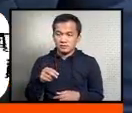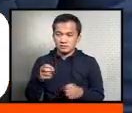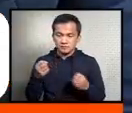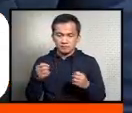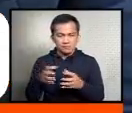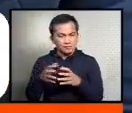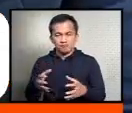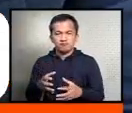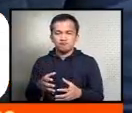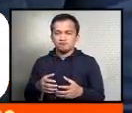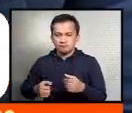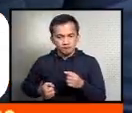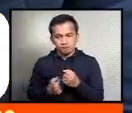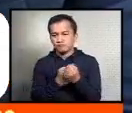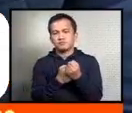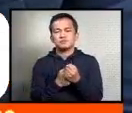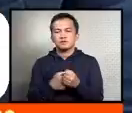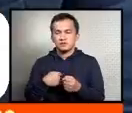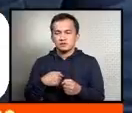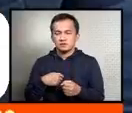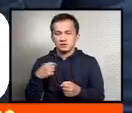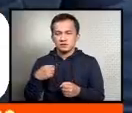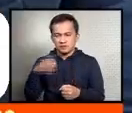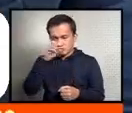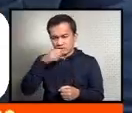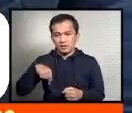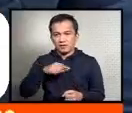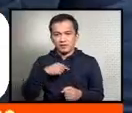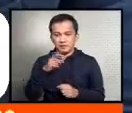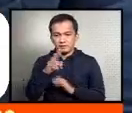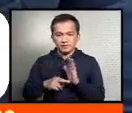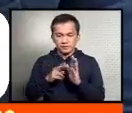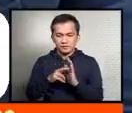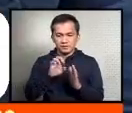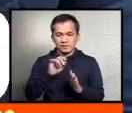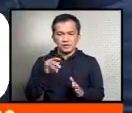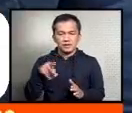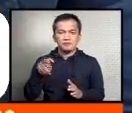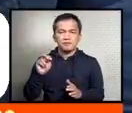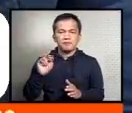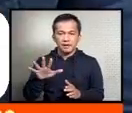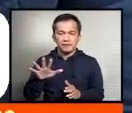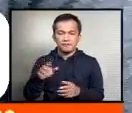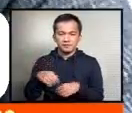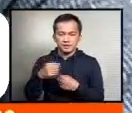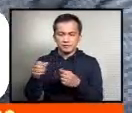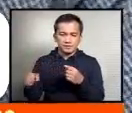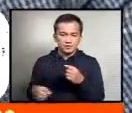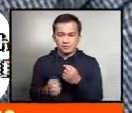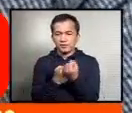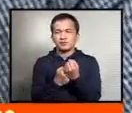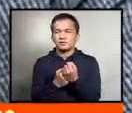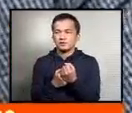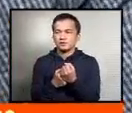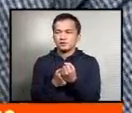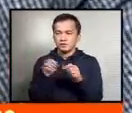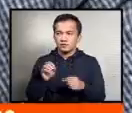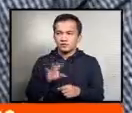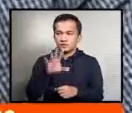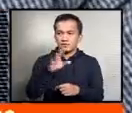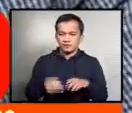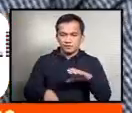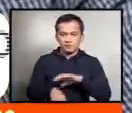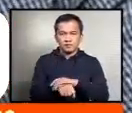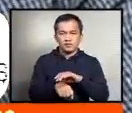support, and that's our role here sa ESPN 5 is to provide that support. We'll be airing the